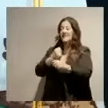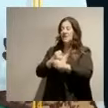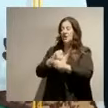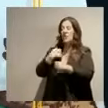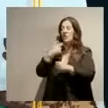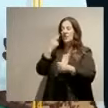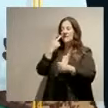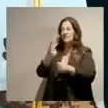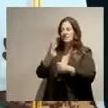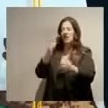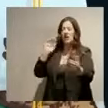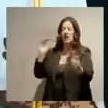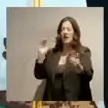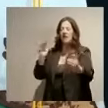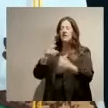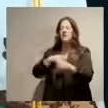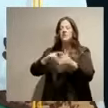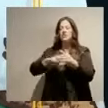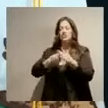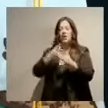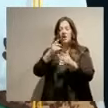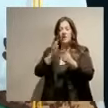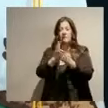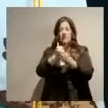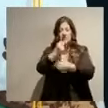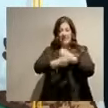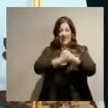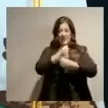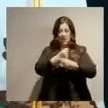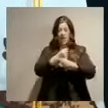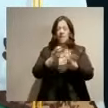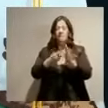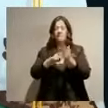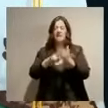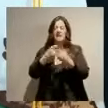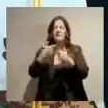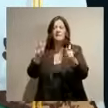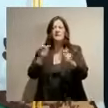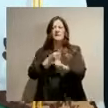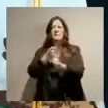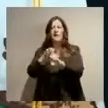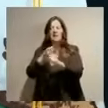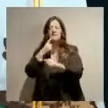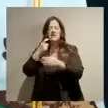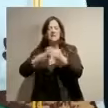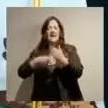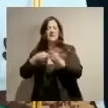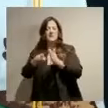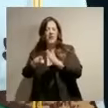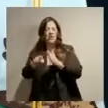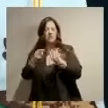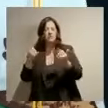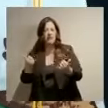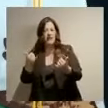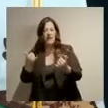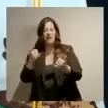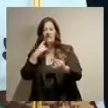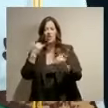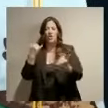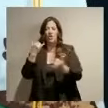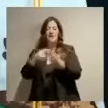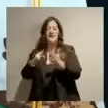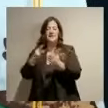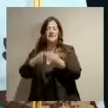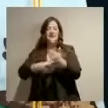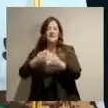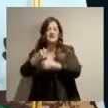the fact that starting it in the budget year means it's impacting taxpayers for the current tax year,